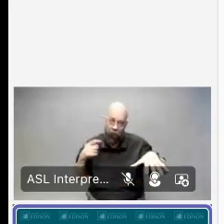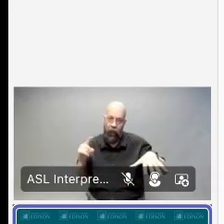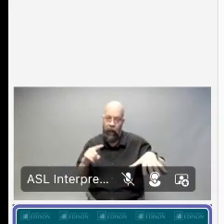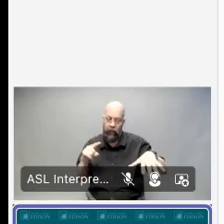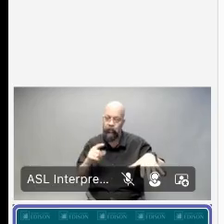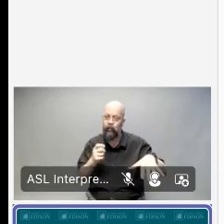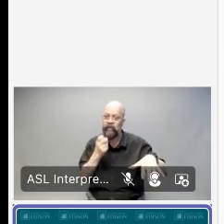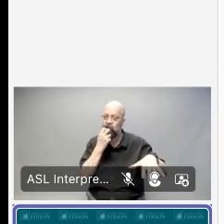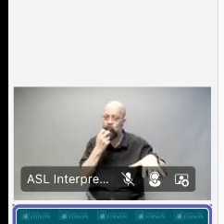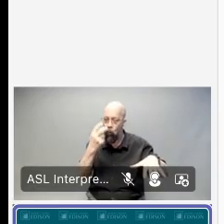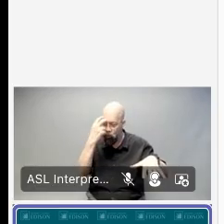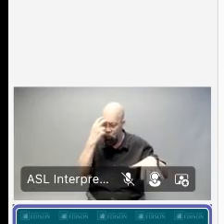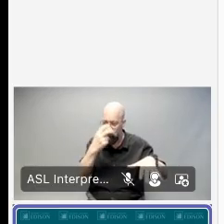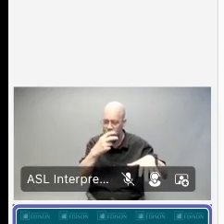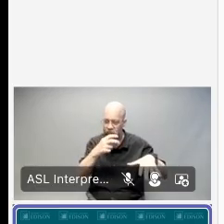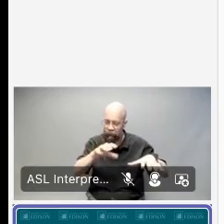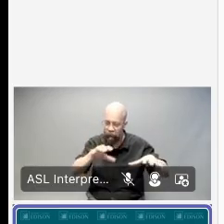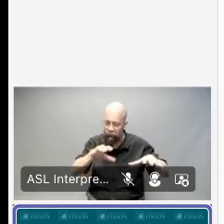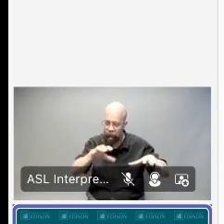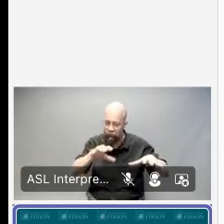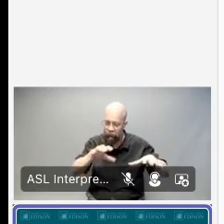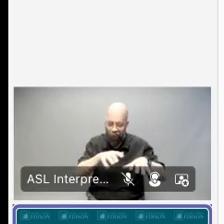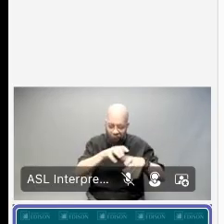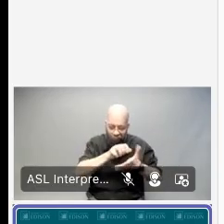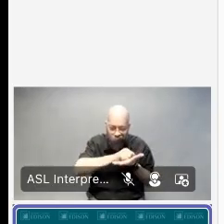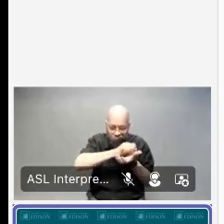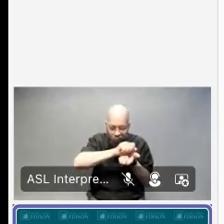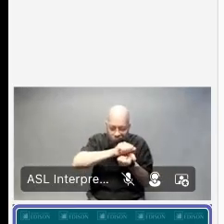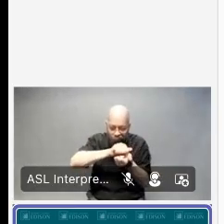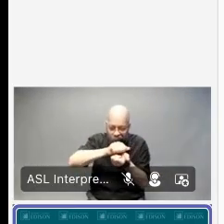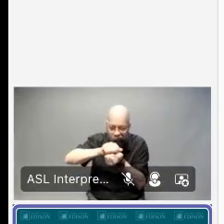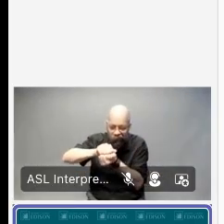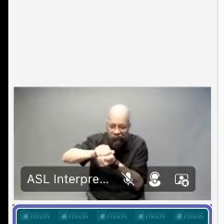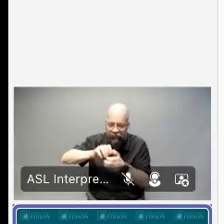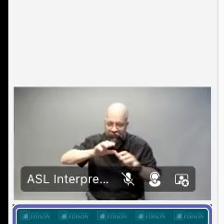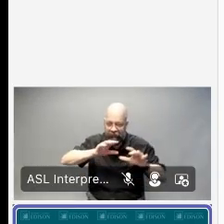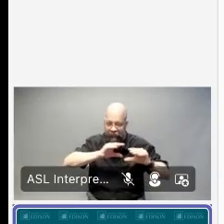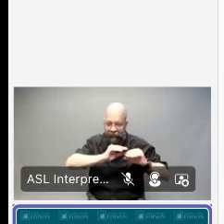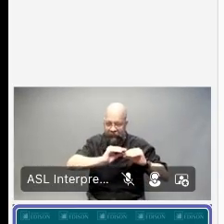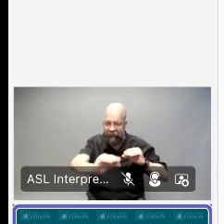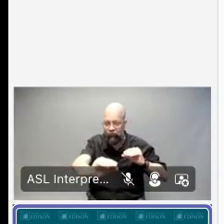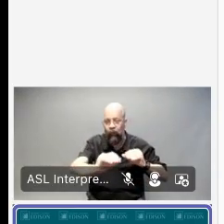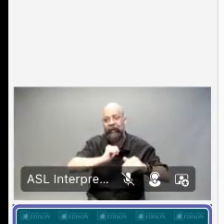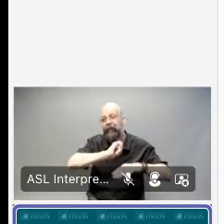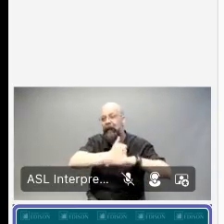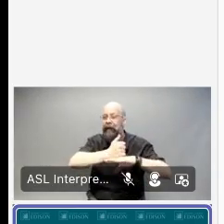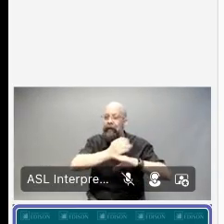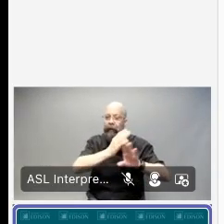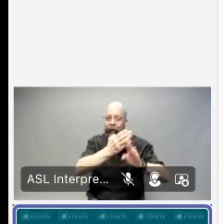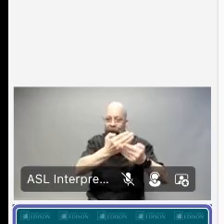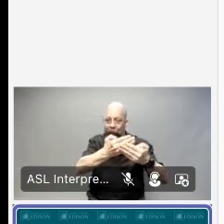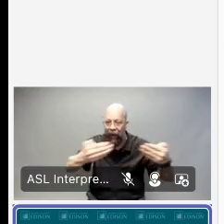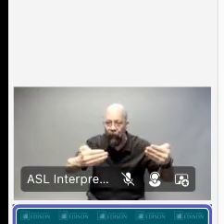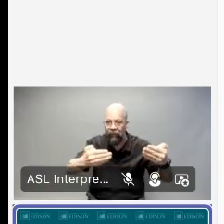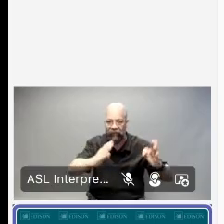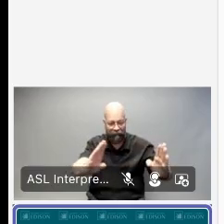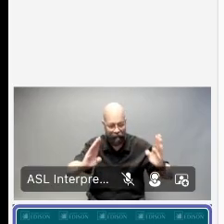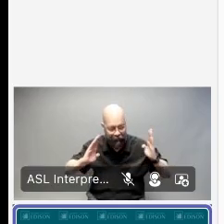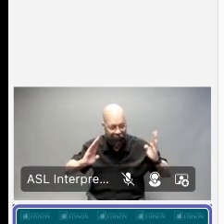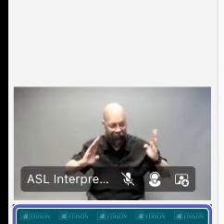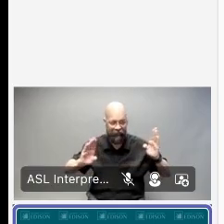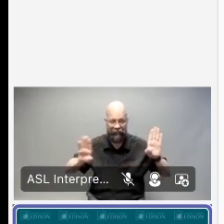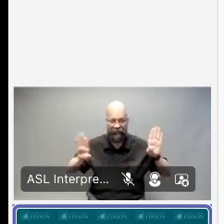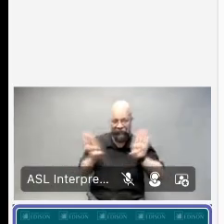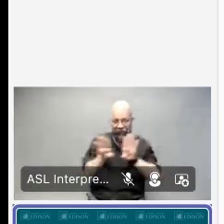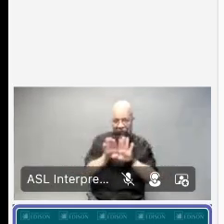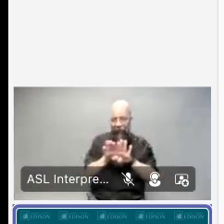goat grading, the goats to graze our areas here. We do have to put in barriers. We have to bring in a couple of anglers, right? The